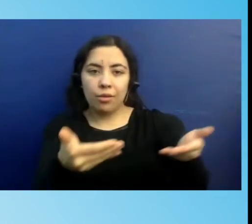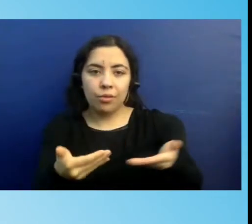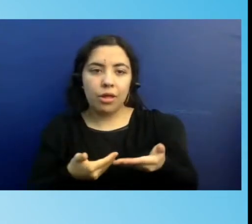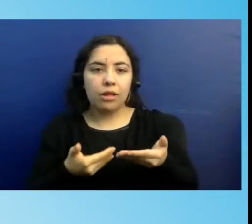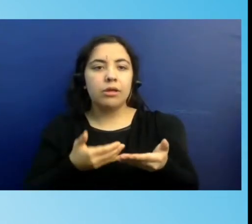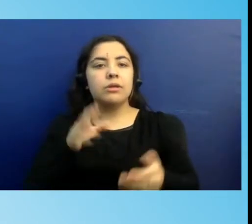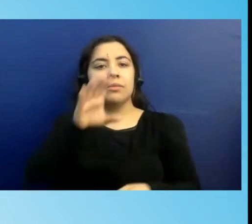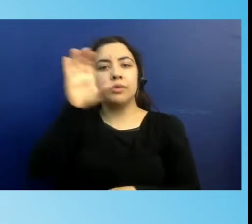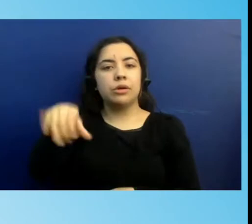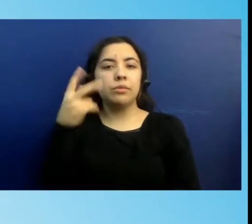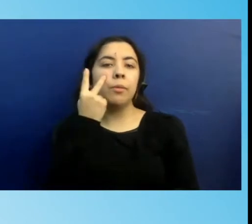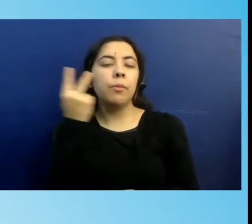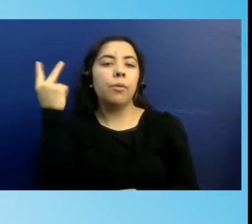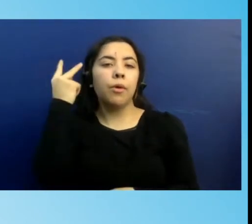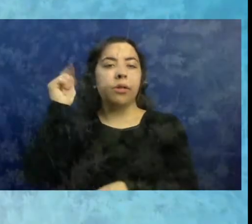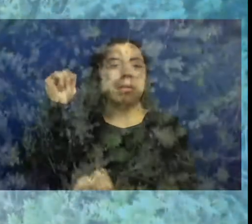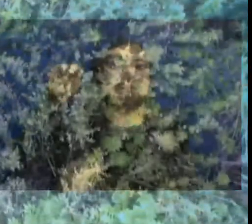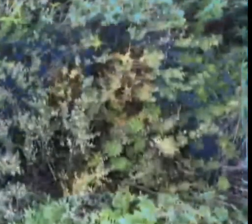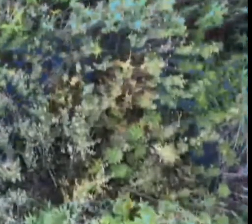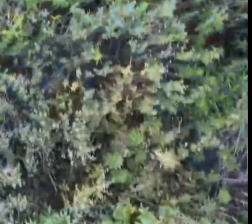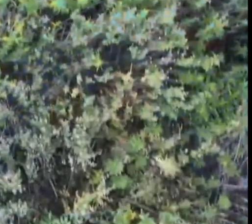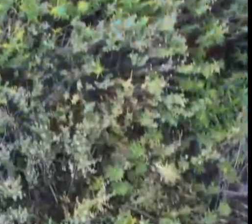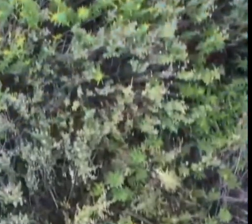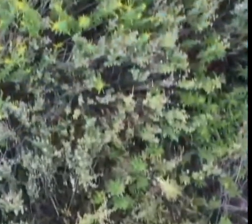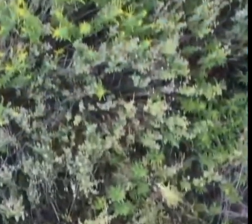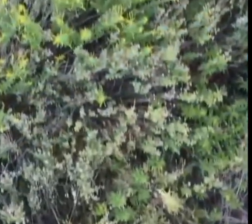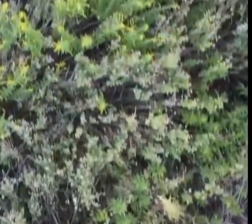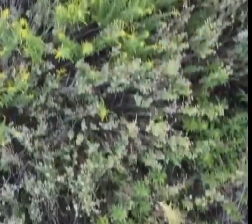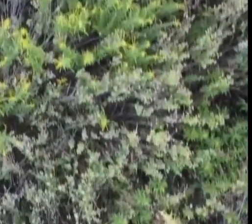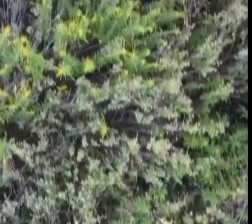Committee up next.